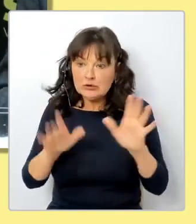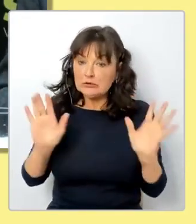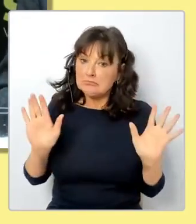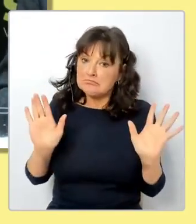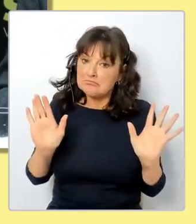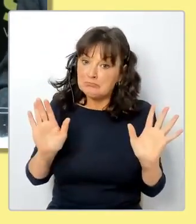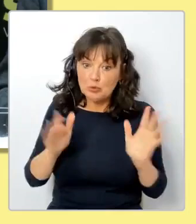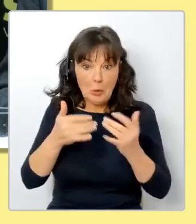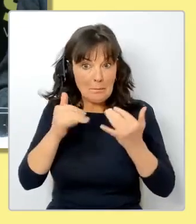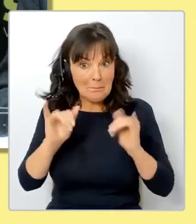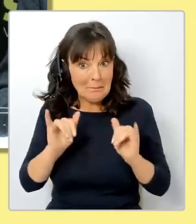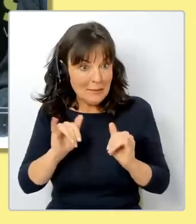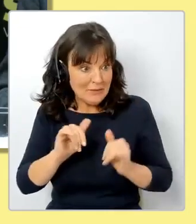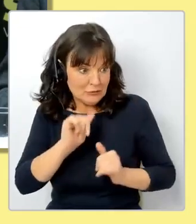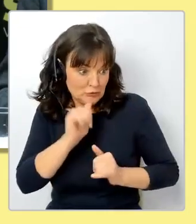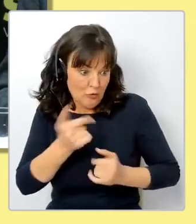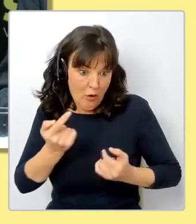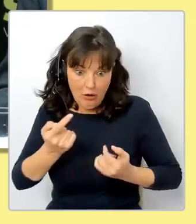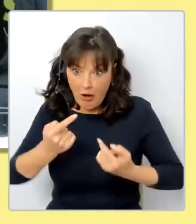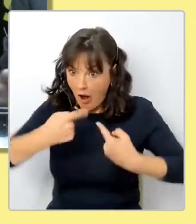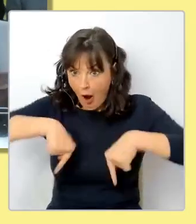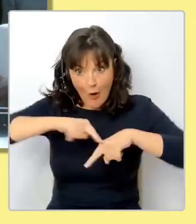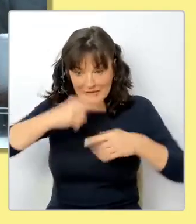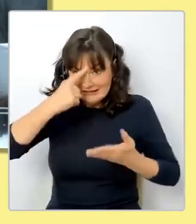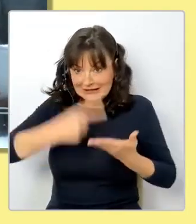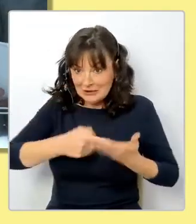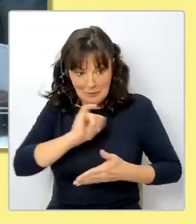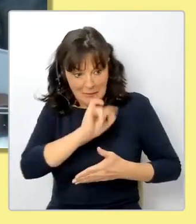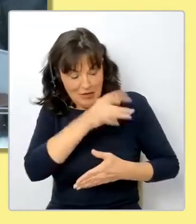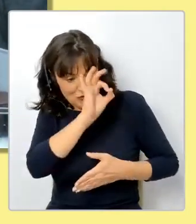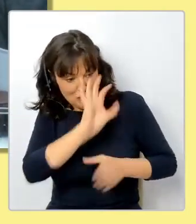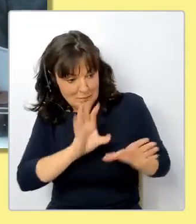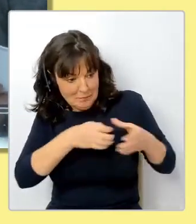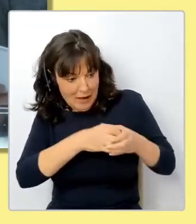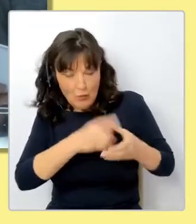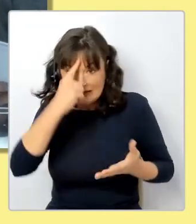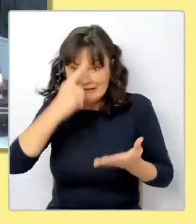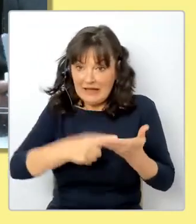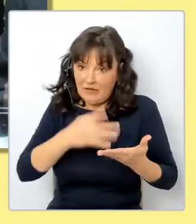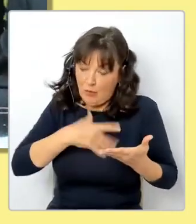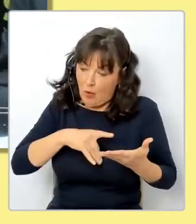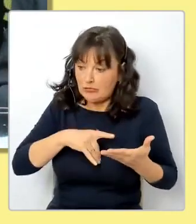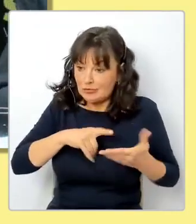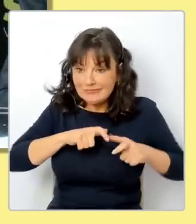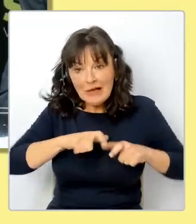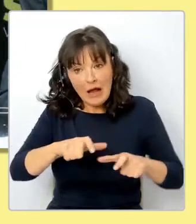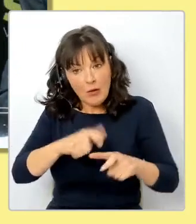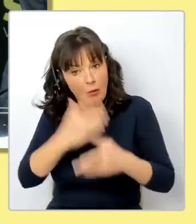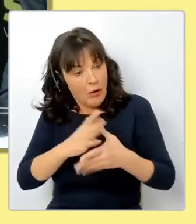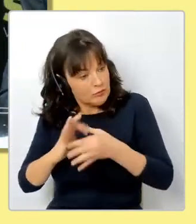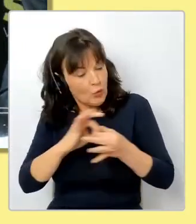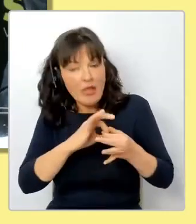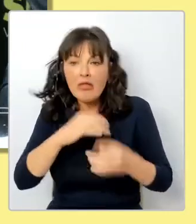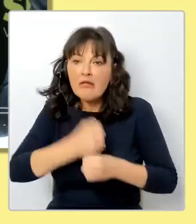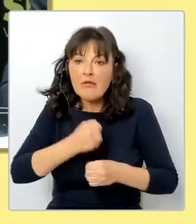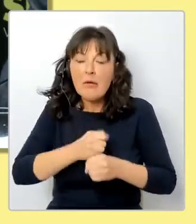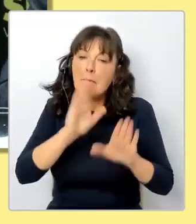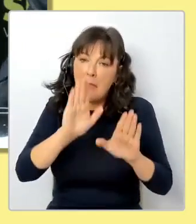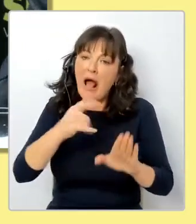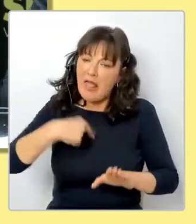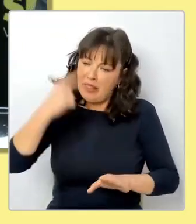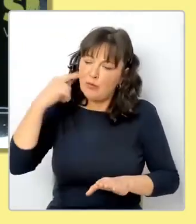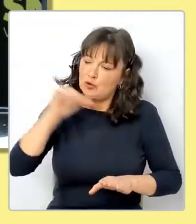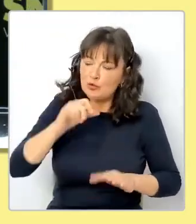individual candidates. The Greens themselves will have an idea about whether they want to stay in government. My view on this is, in order to be mature and responsible,